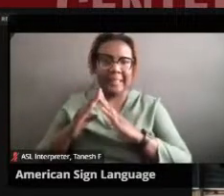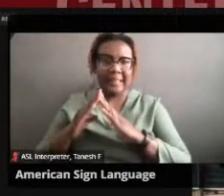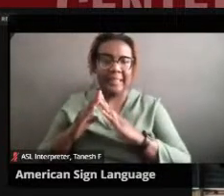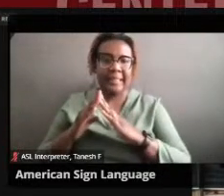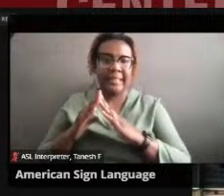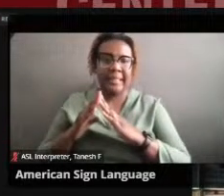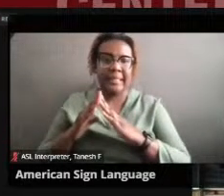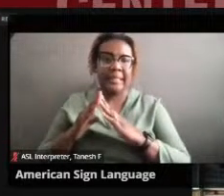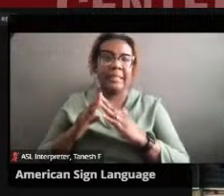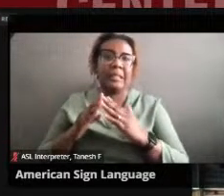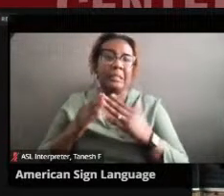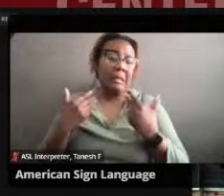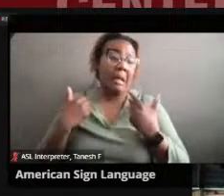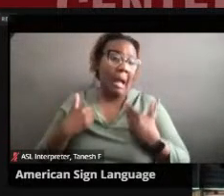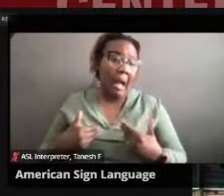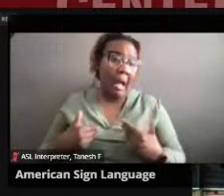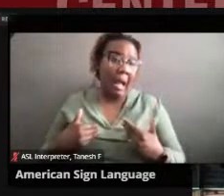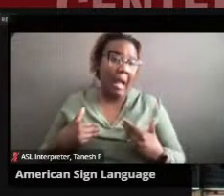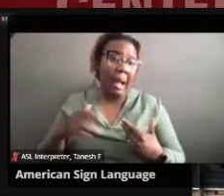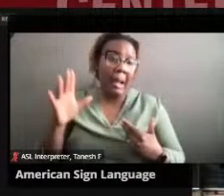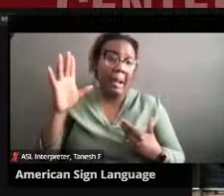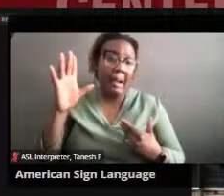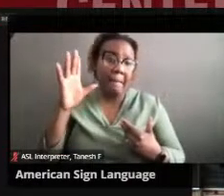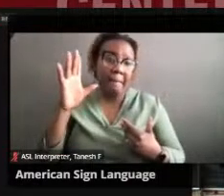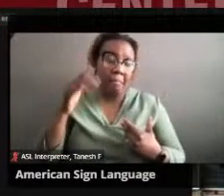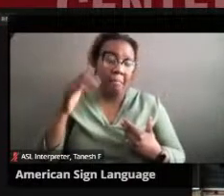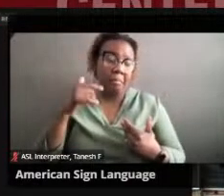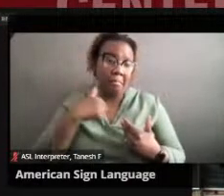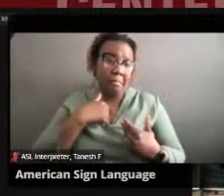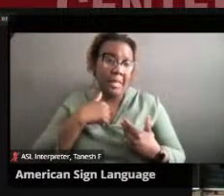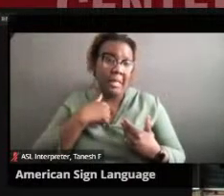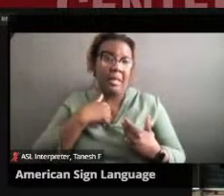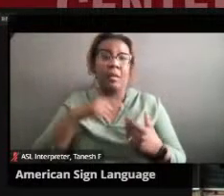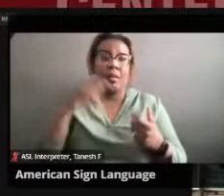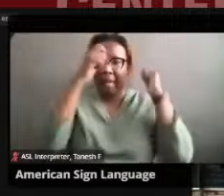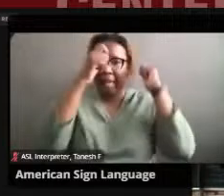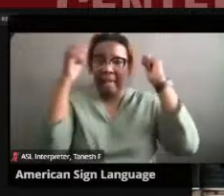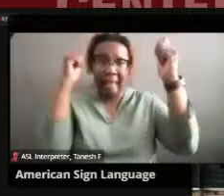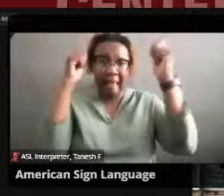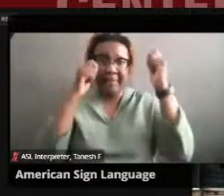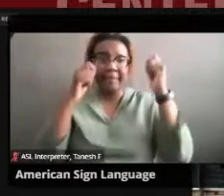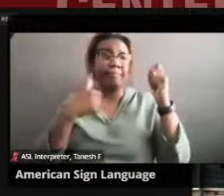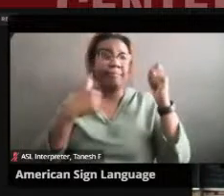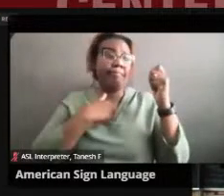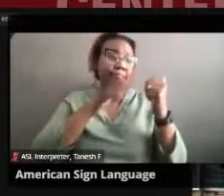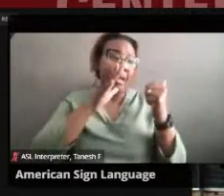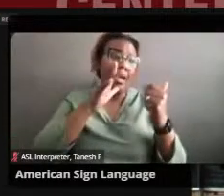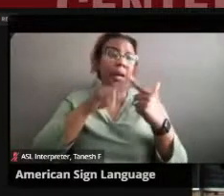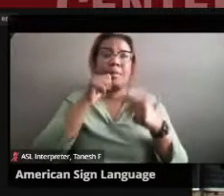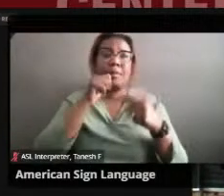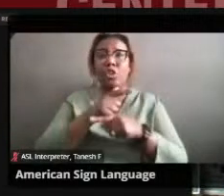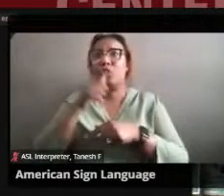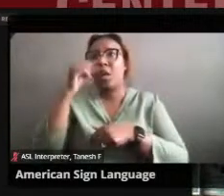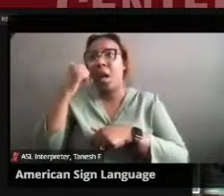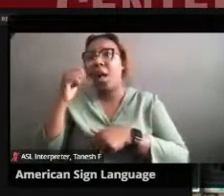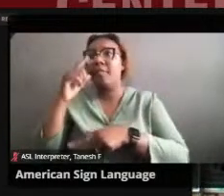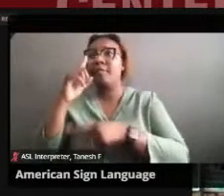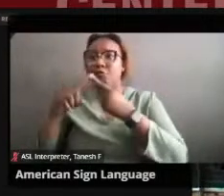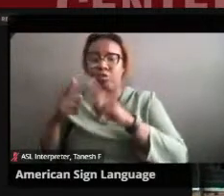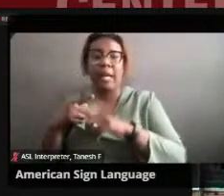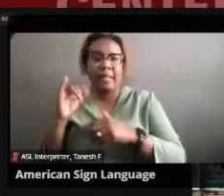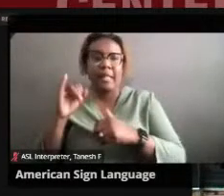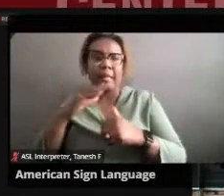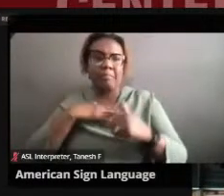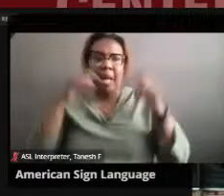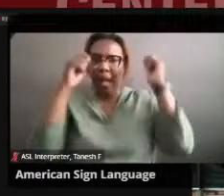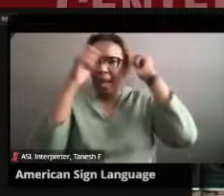I'm a mother, a daughter, a sister, an auntie, a friend. I will be reading from my phone, so I will turn